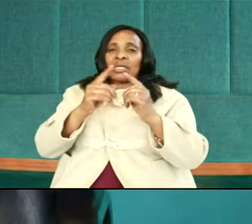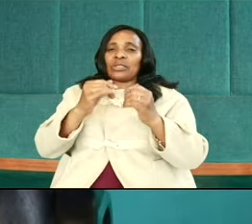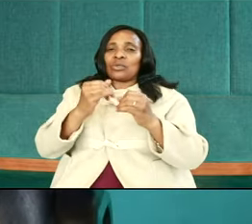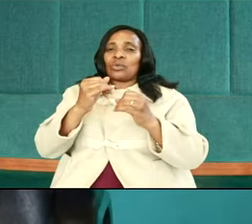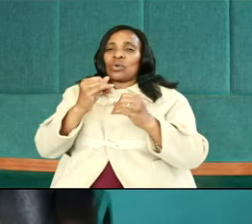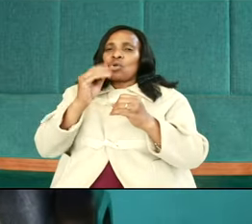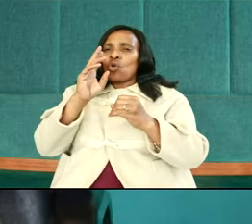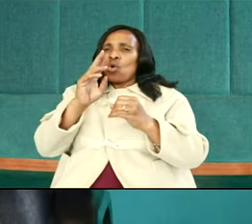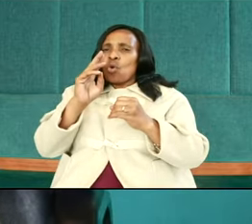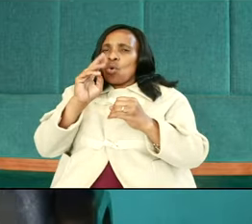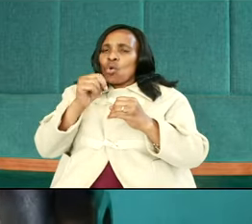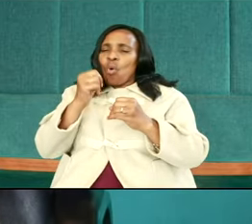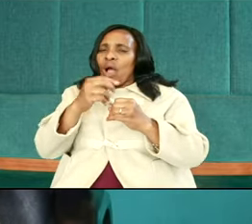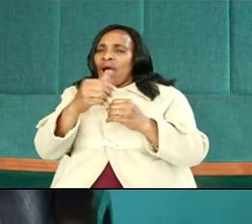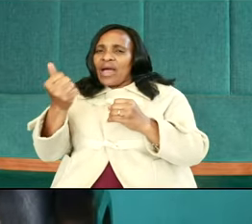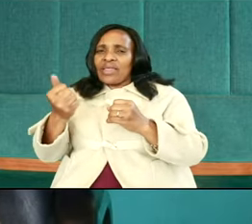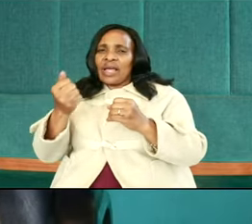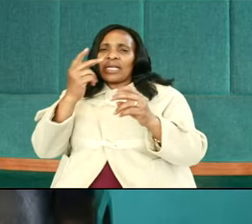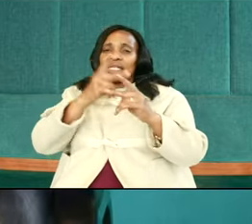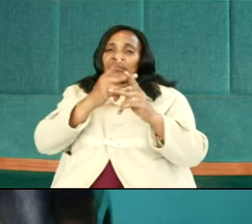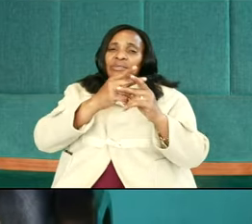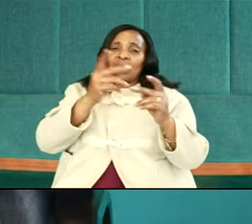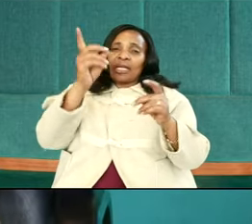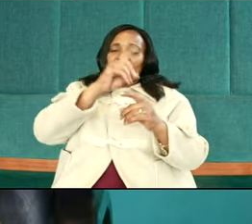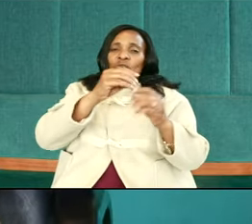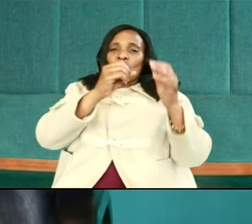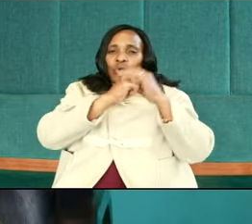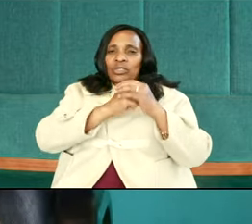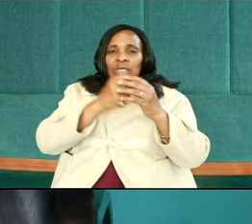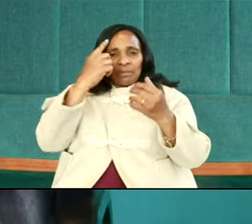one God. This person keeps a day of worship, like